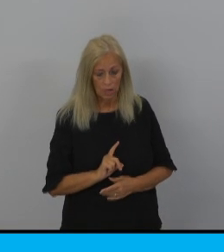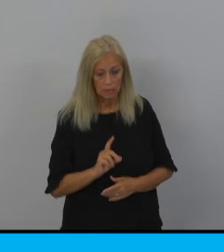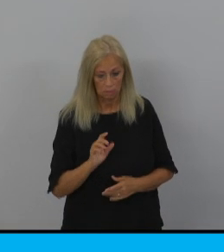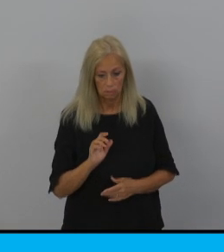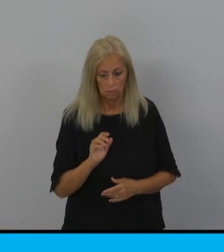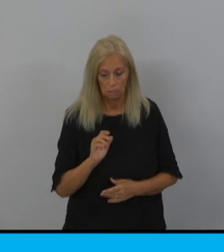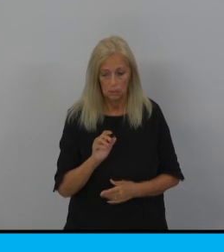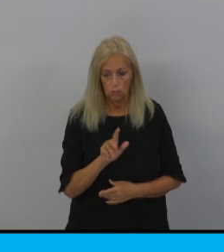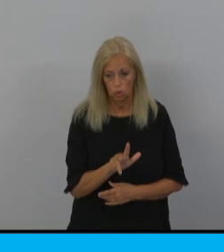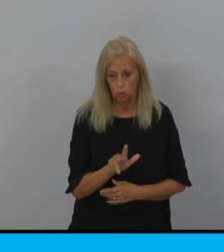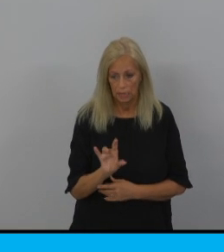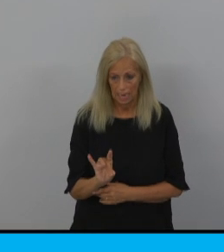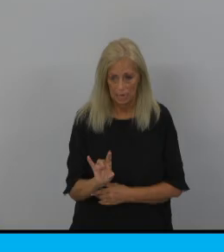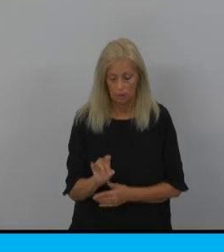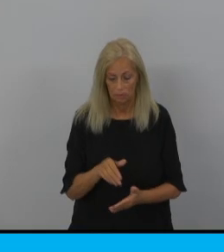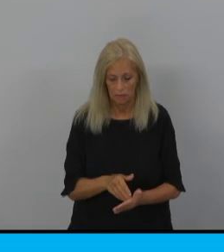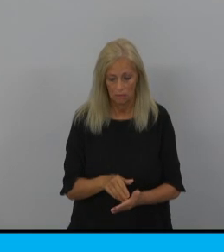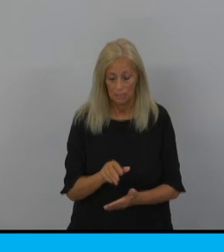the tax code, are